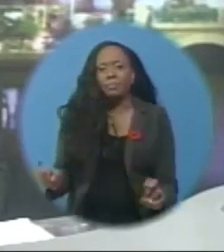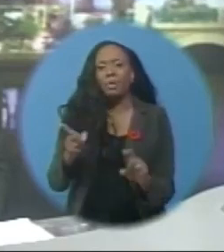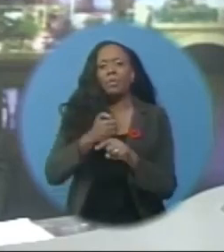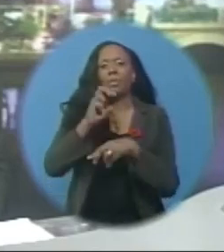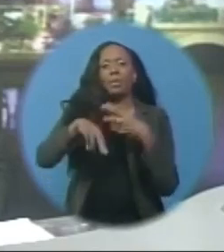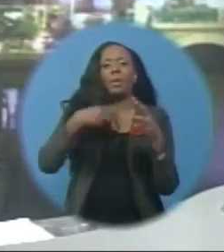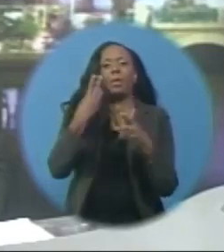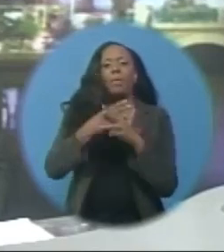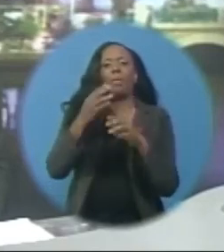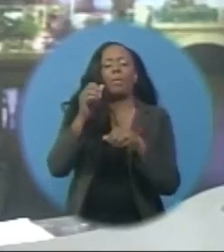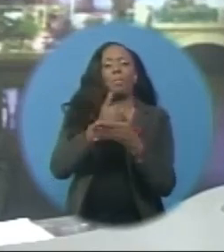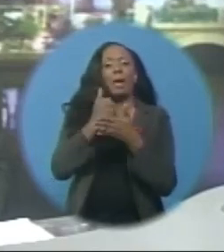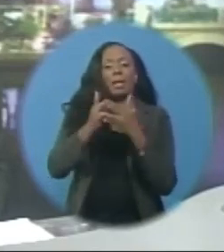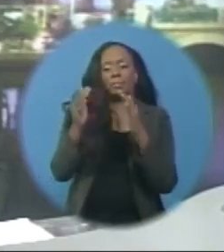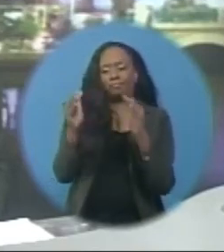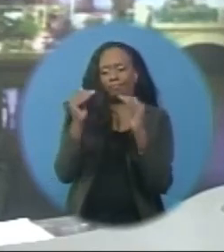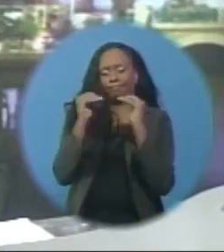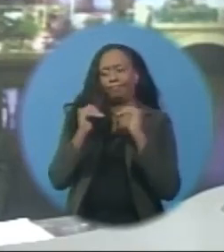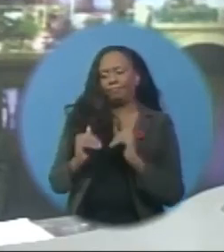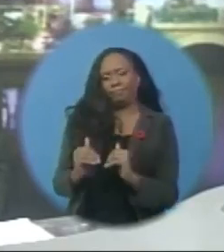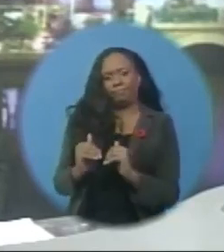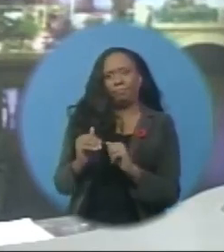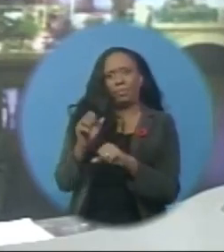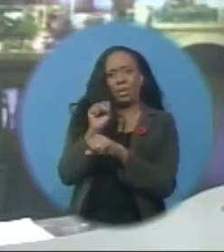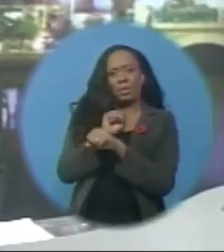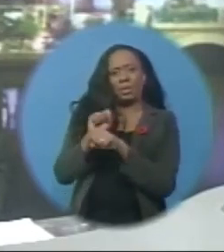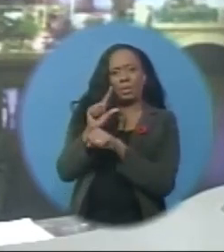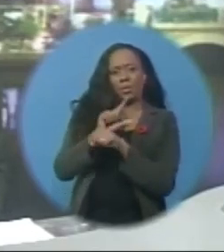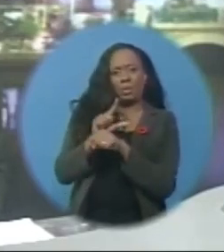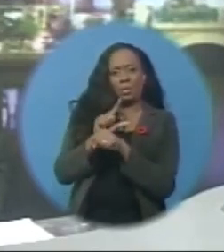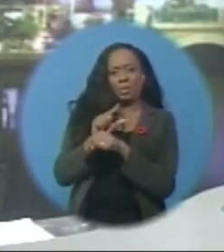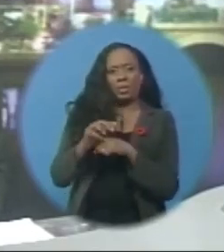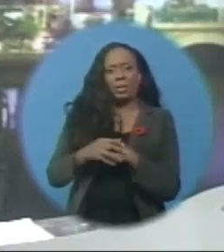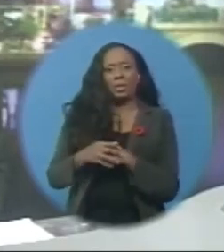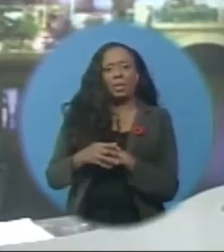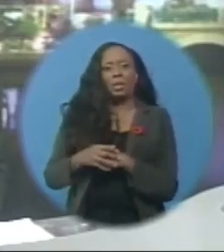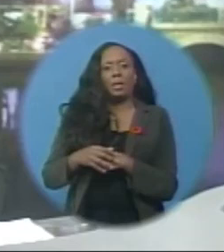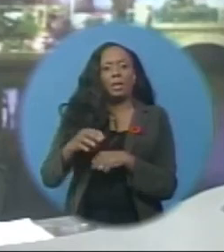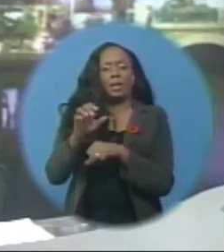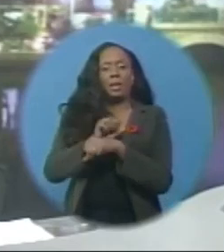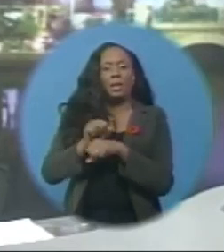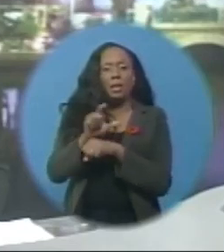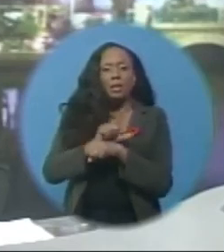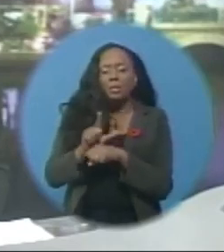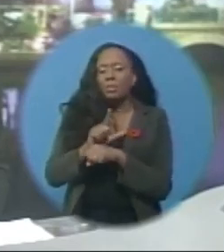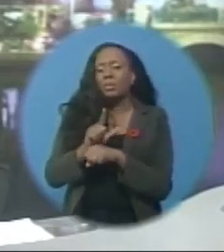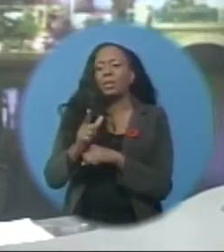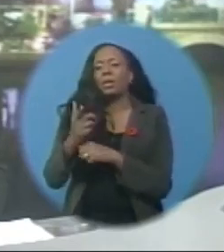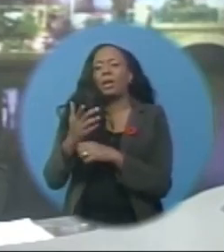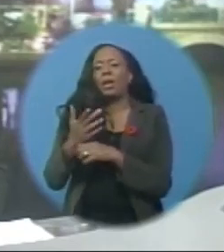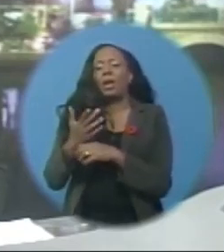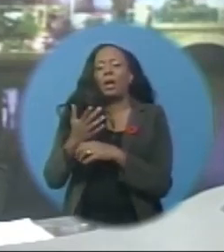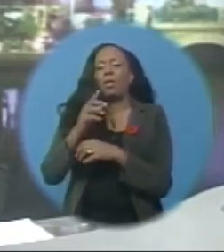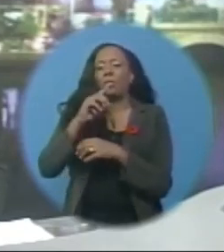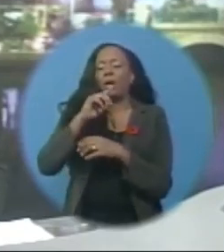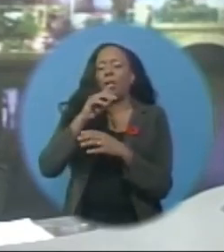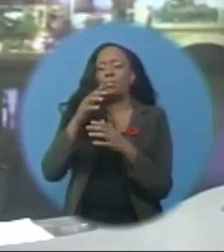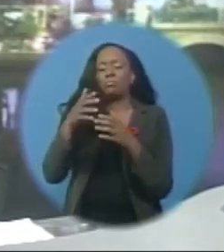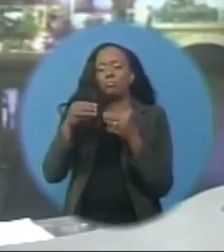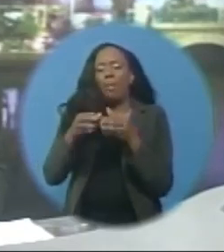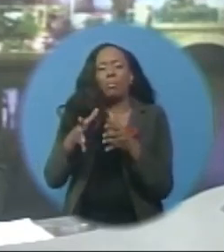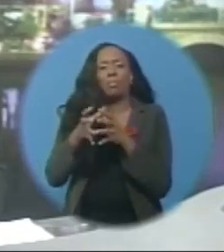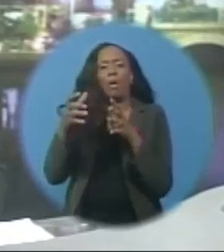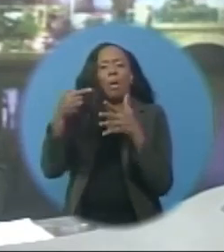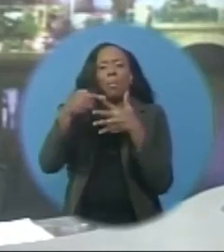has downgraded the island from 86th to 91st out of 190 surveyed countries. St. Lucia lost the most ground